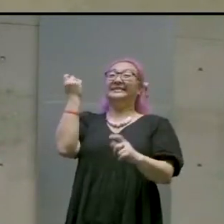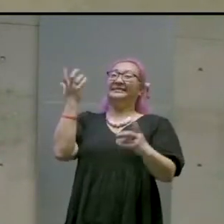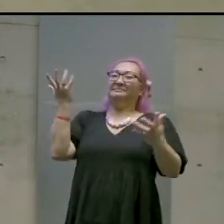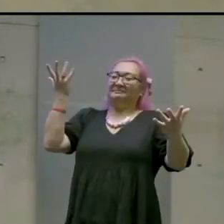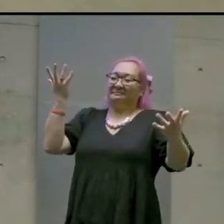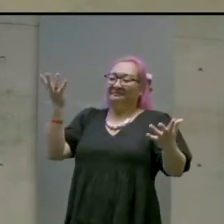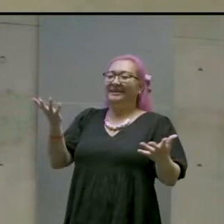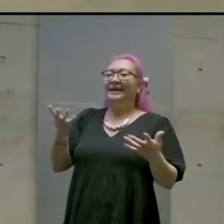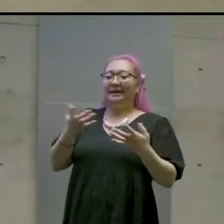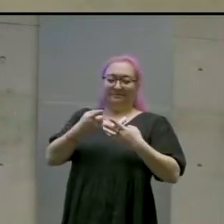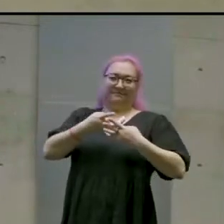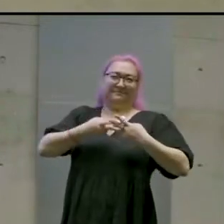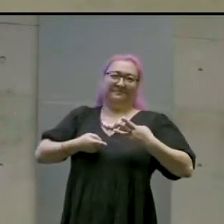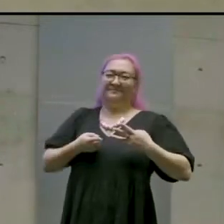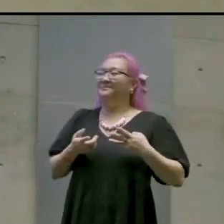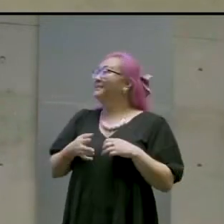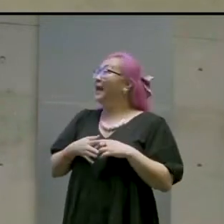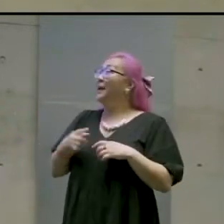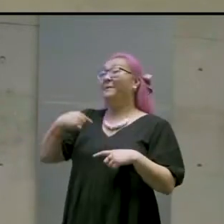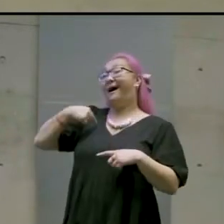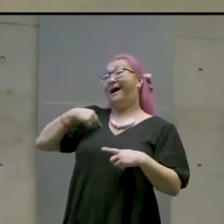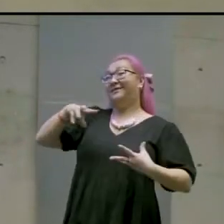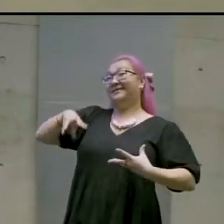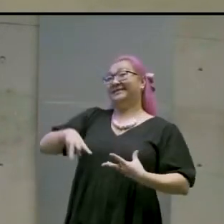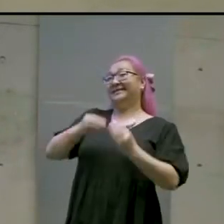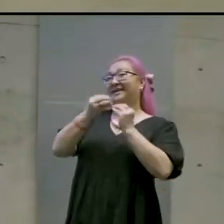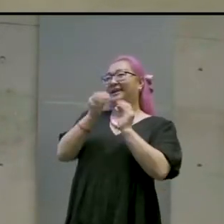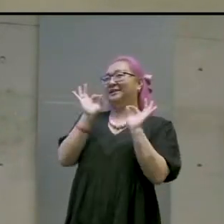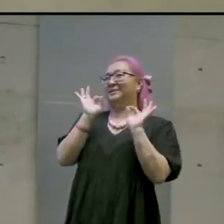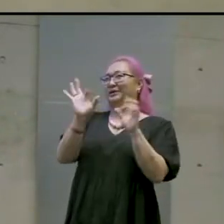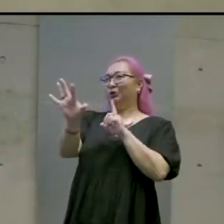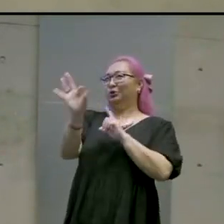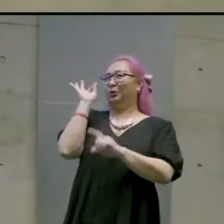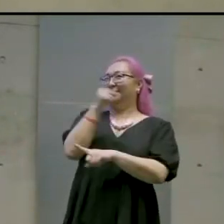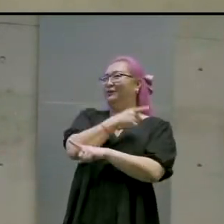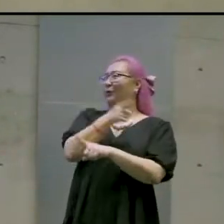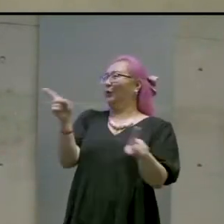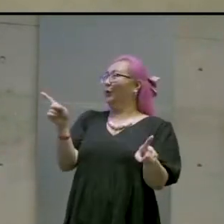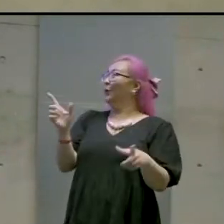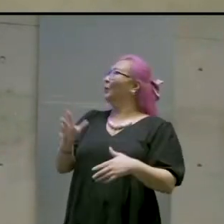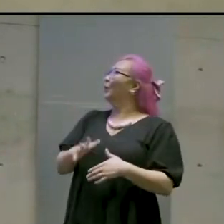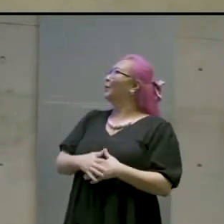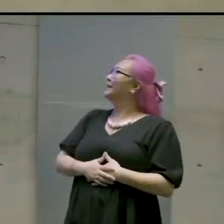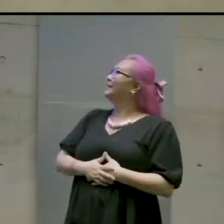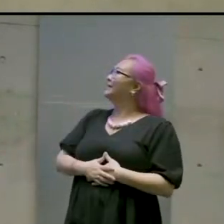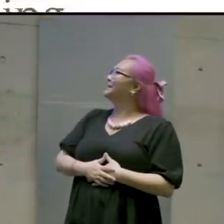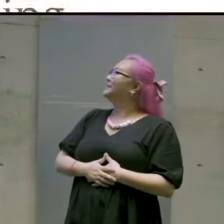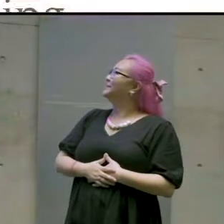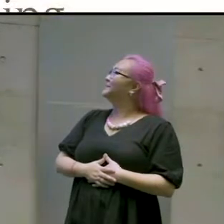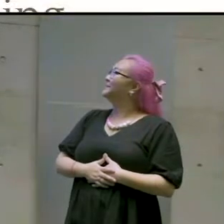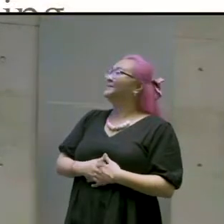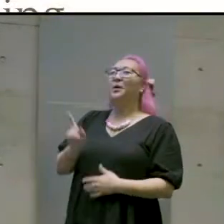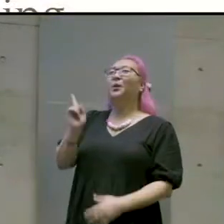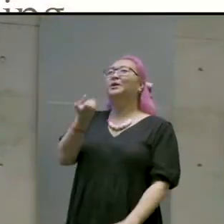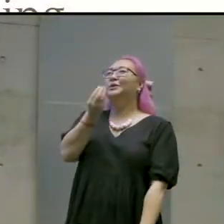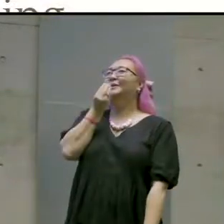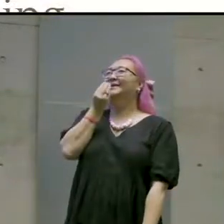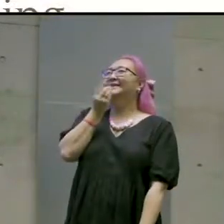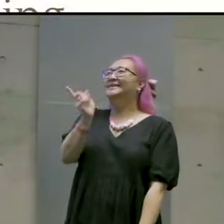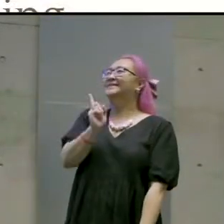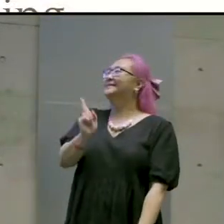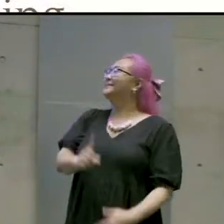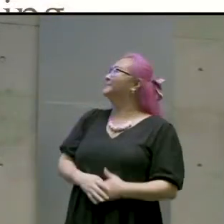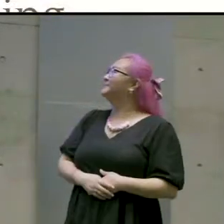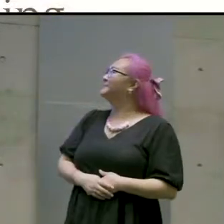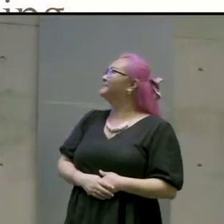I designed, just for you, a special choice for this. What do you eat? So we can see if you